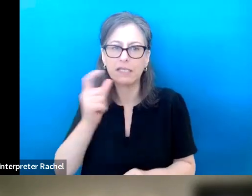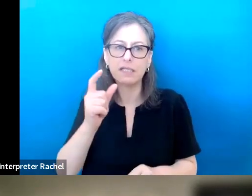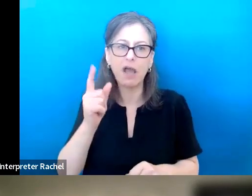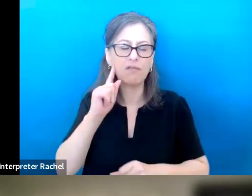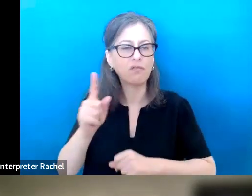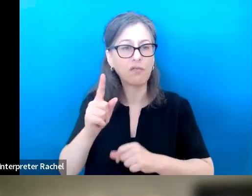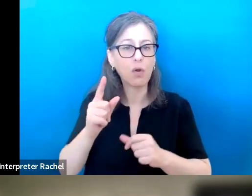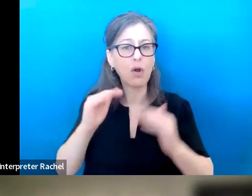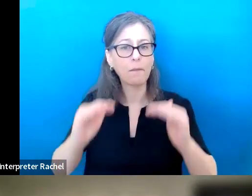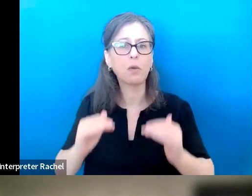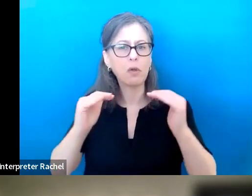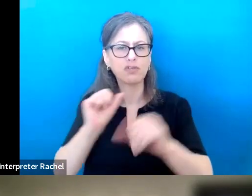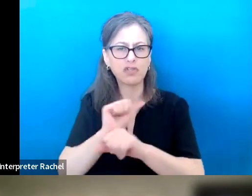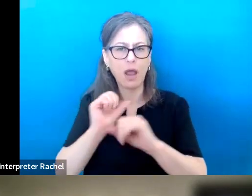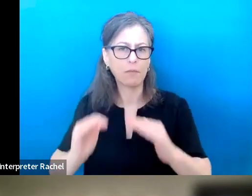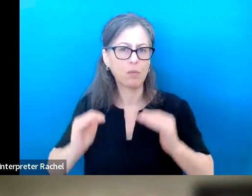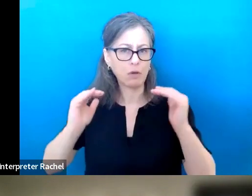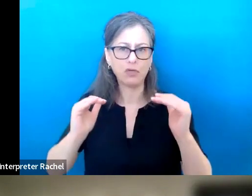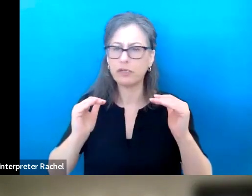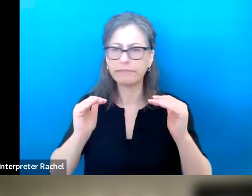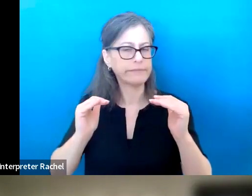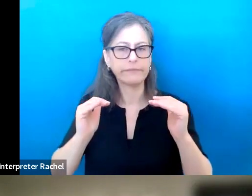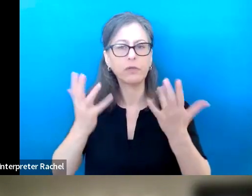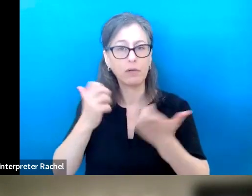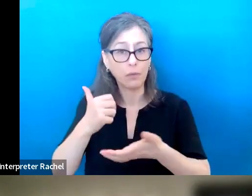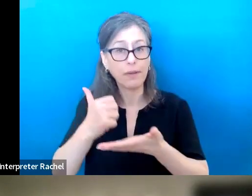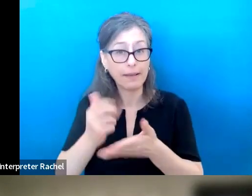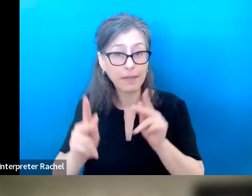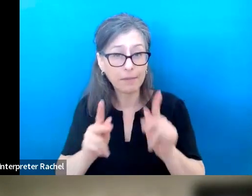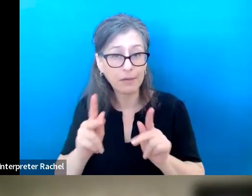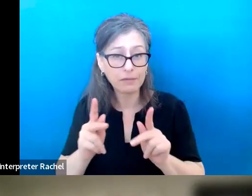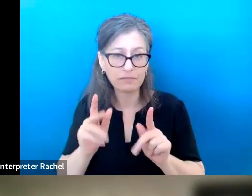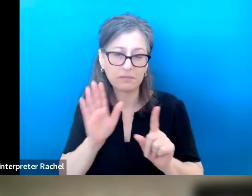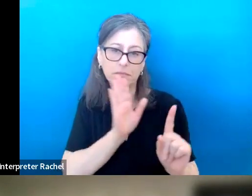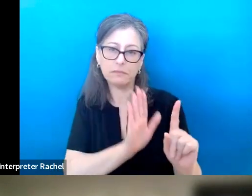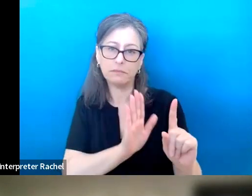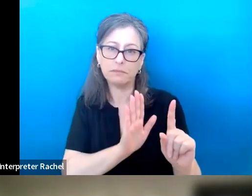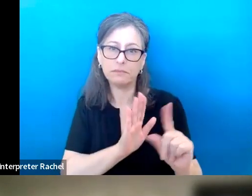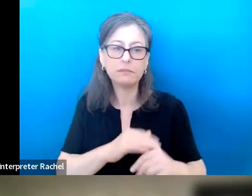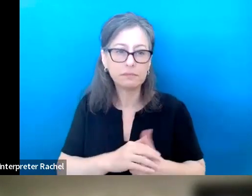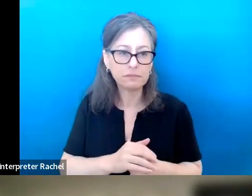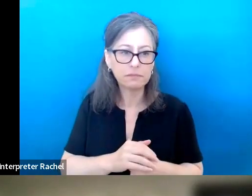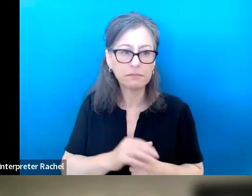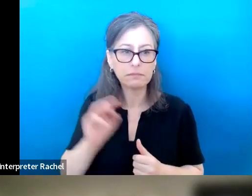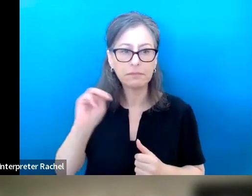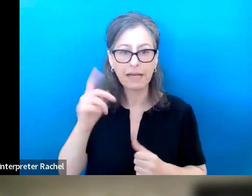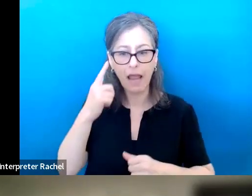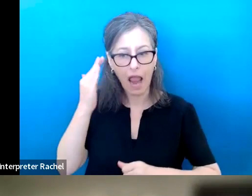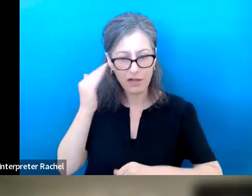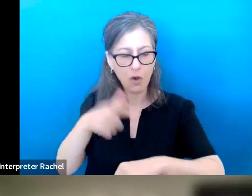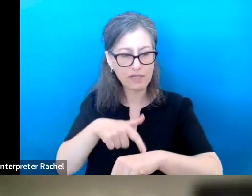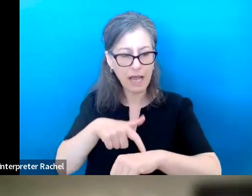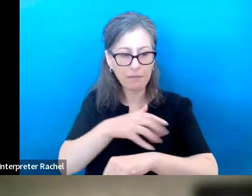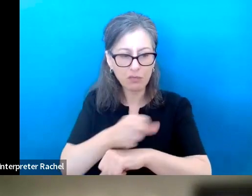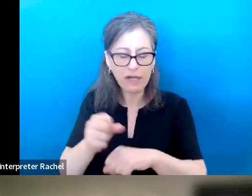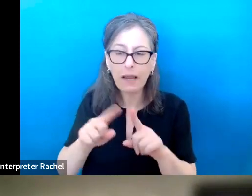getting a promotion, actually. It's about helping people for her. And so, Thea, I know we're running out of time, but can you